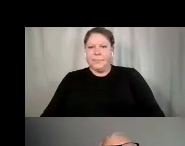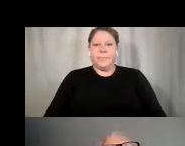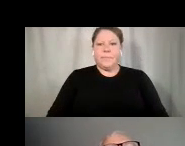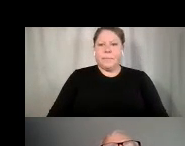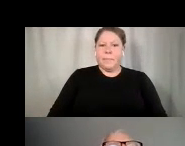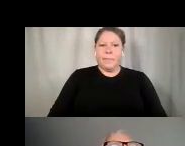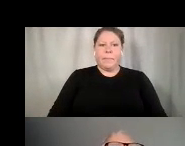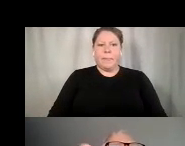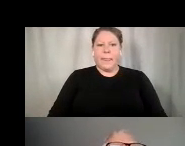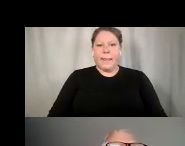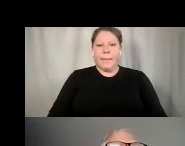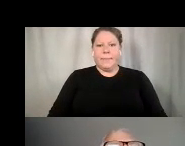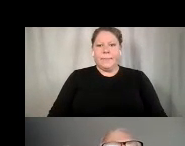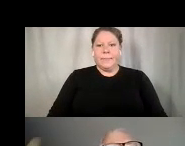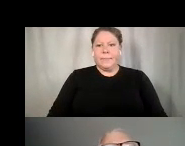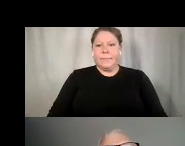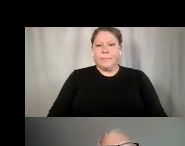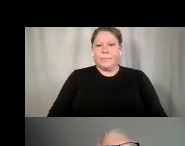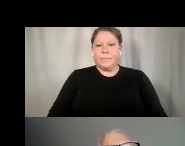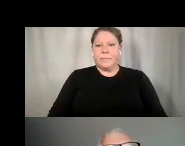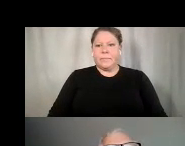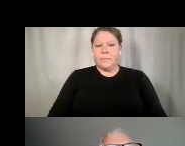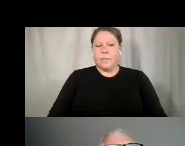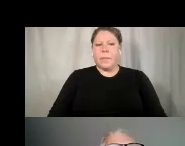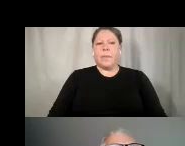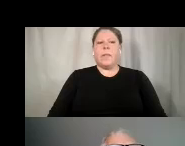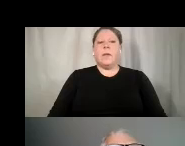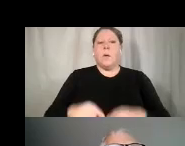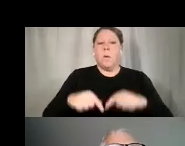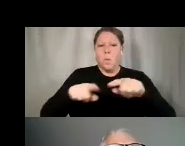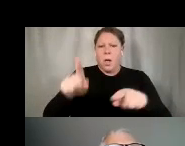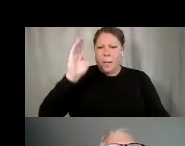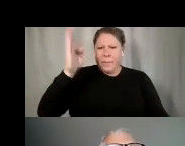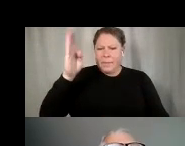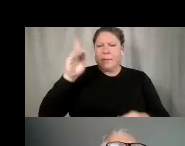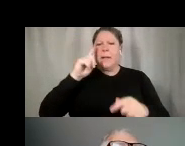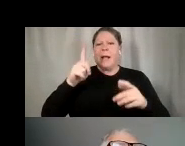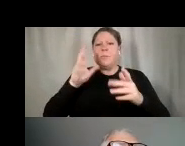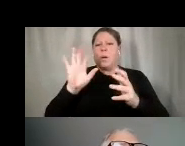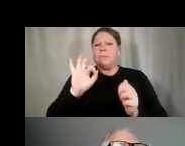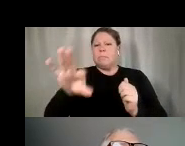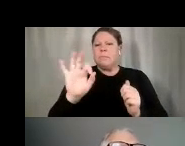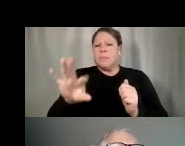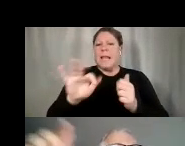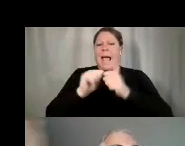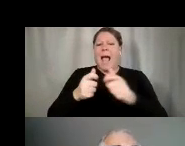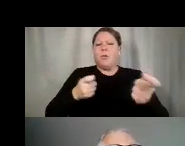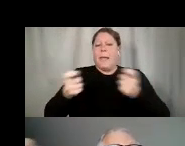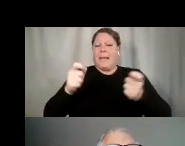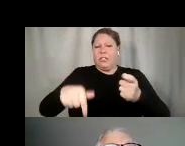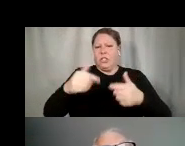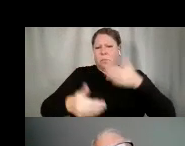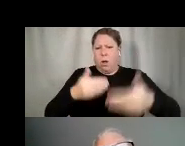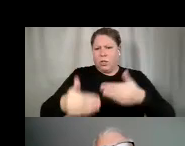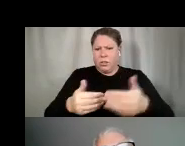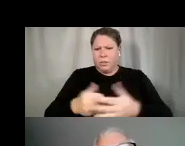Now, one of the things I wanted to give you while we're going through this is ways to manage the process. Now, when I think through the ways that you can manage